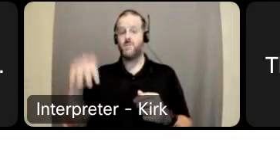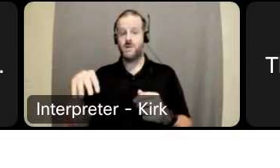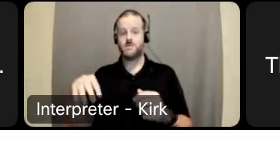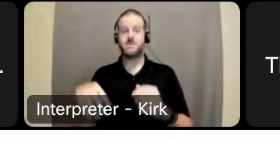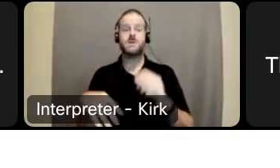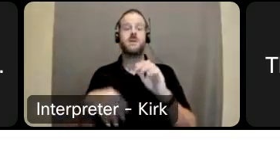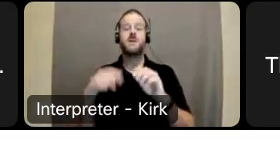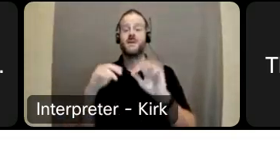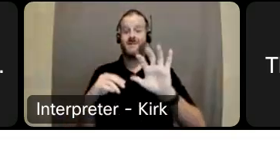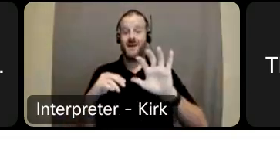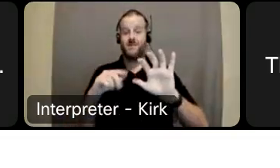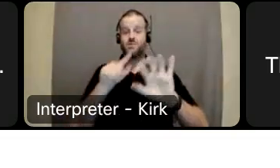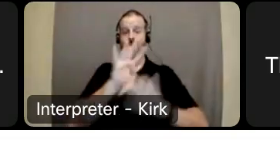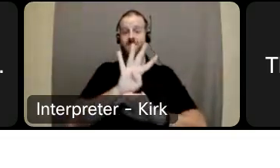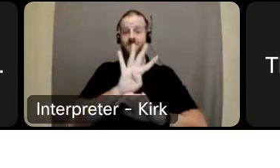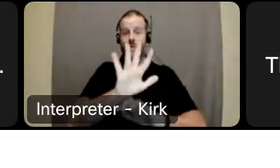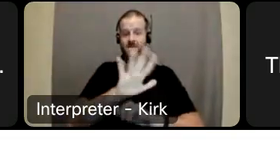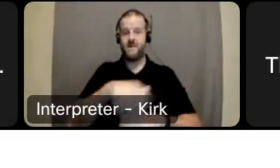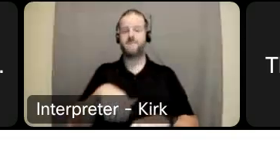at 45.